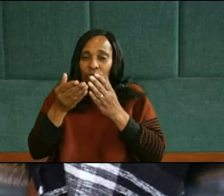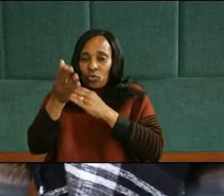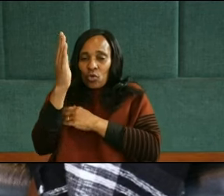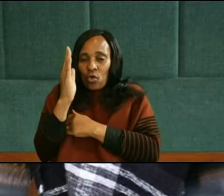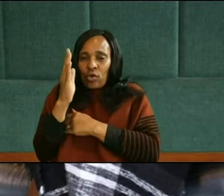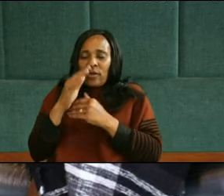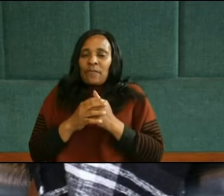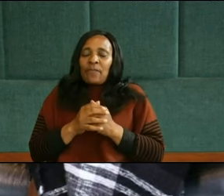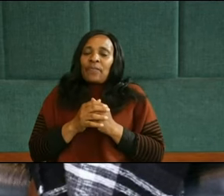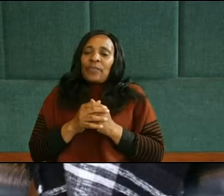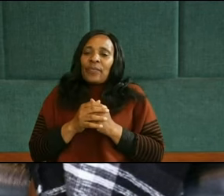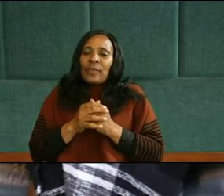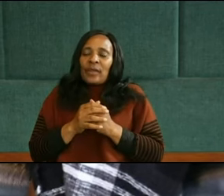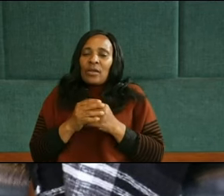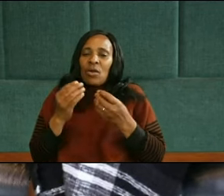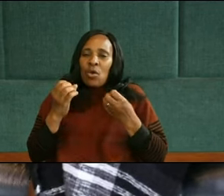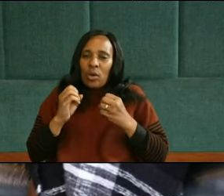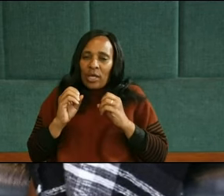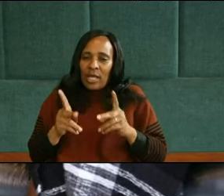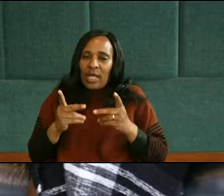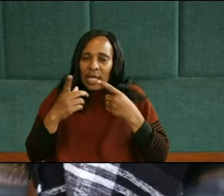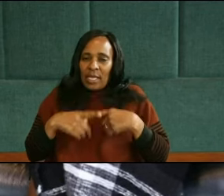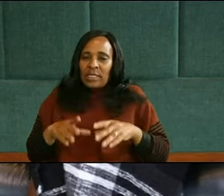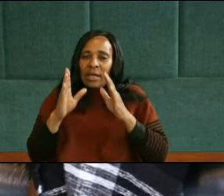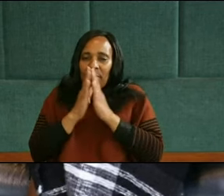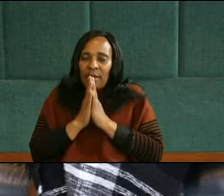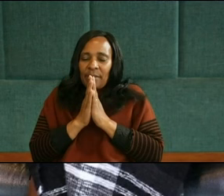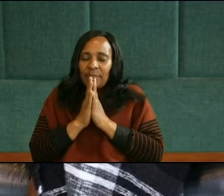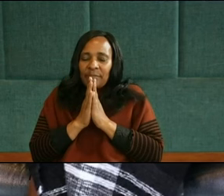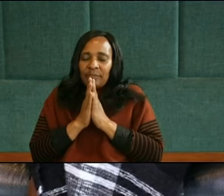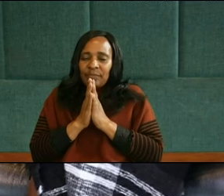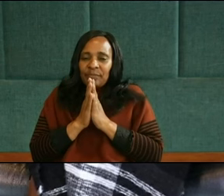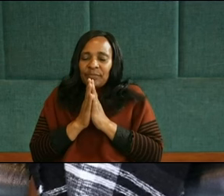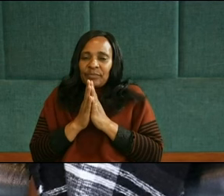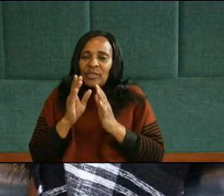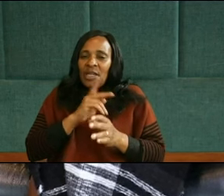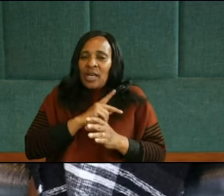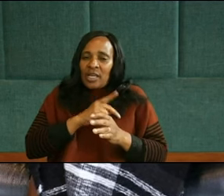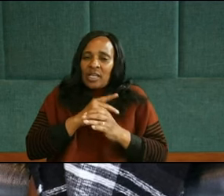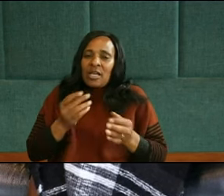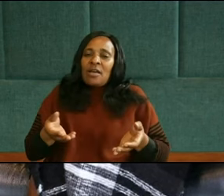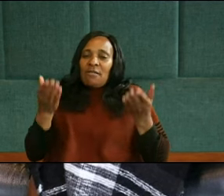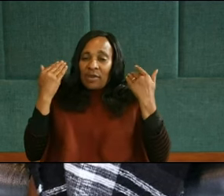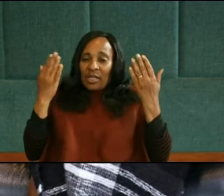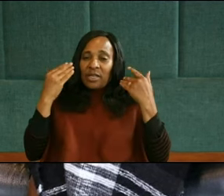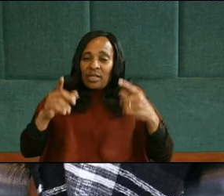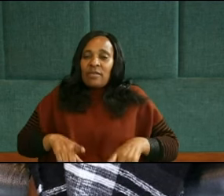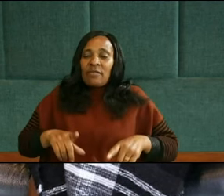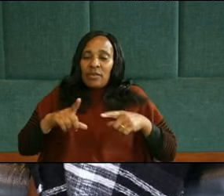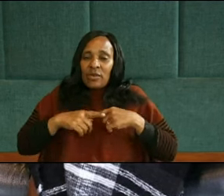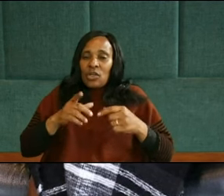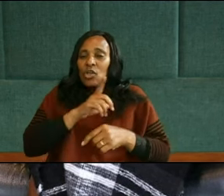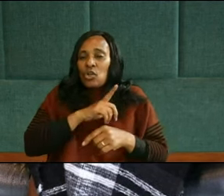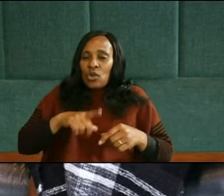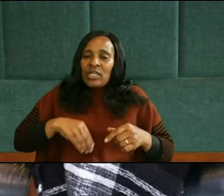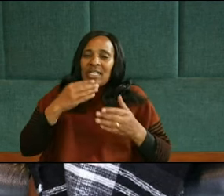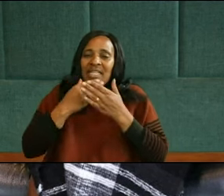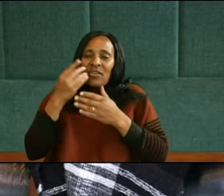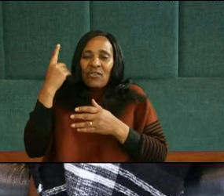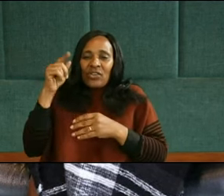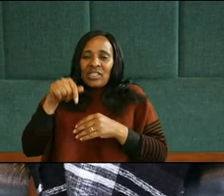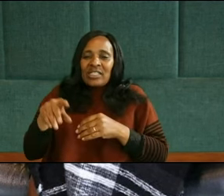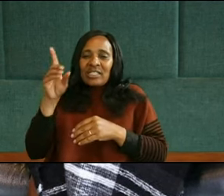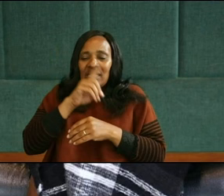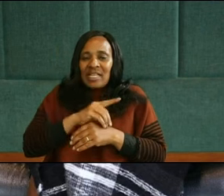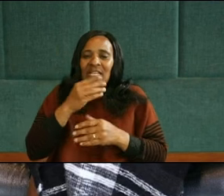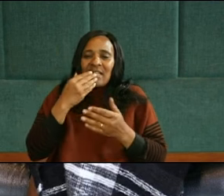Amen. Barbara, you can pray for us. Okay, so let us close with a word of prayer. Kind and ever-living God, we thank you for this day. We thank